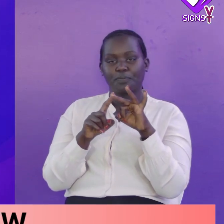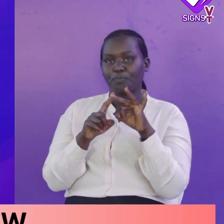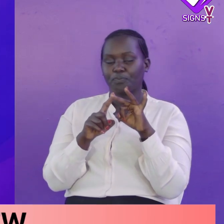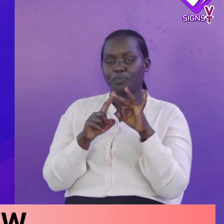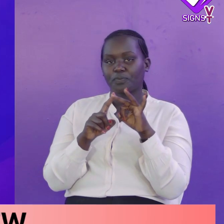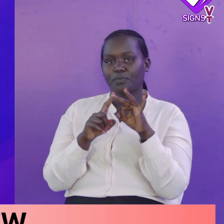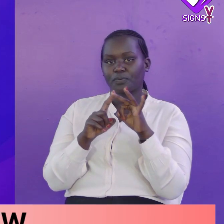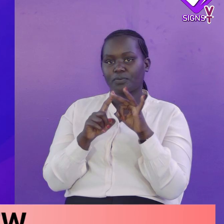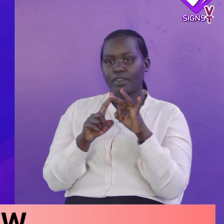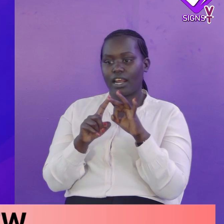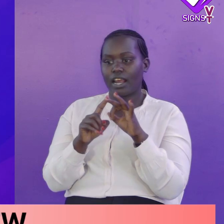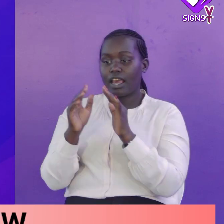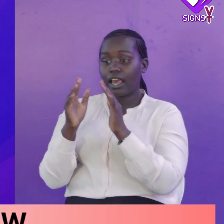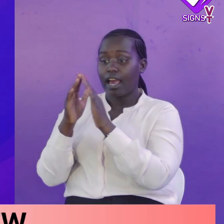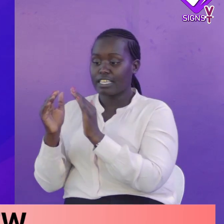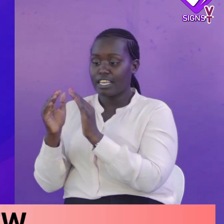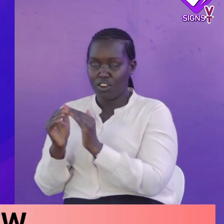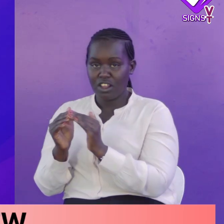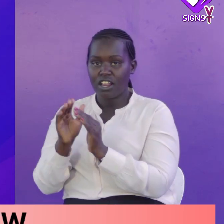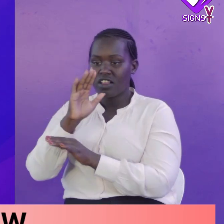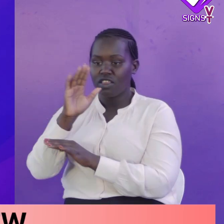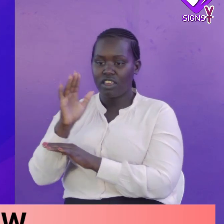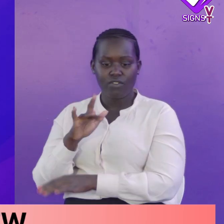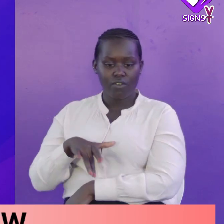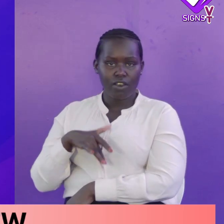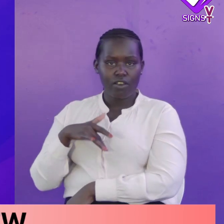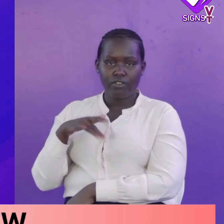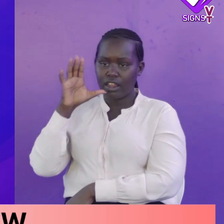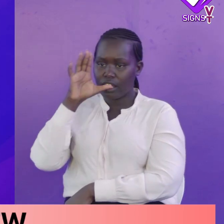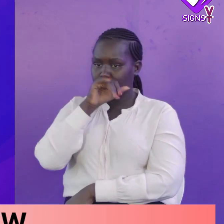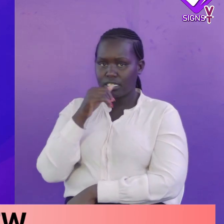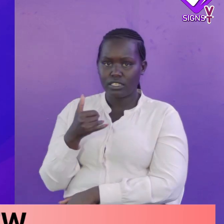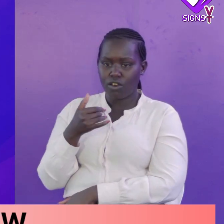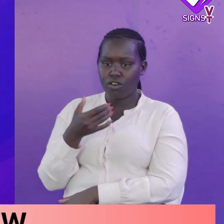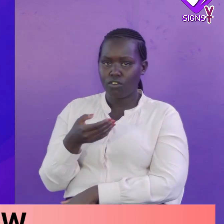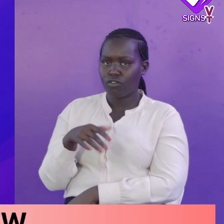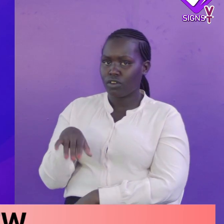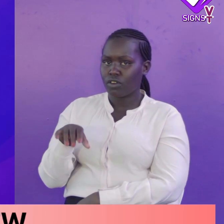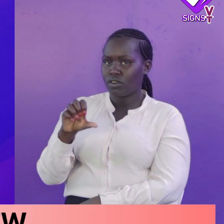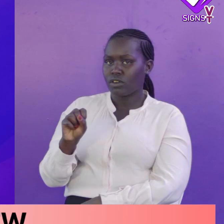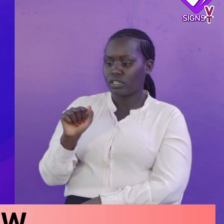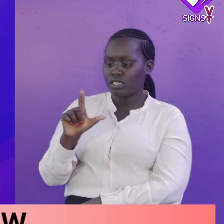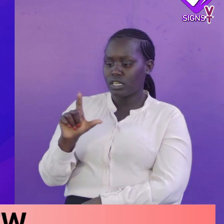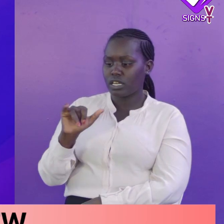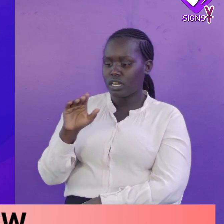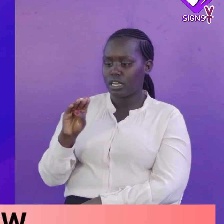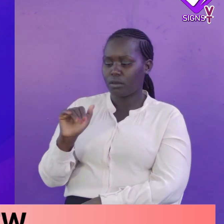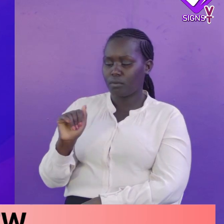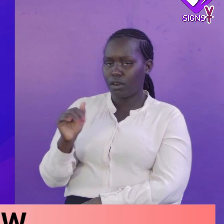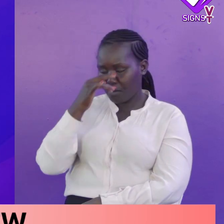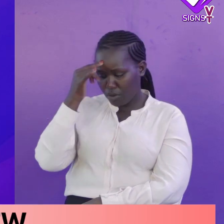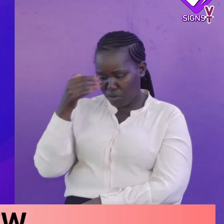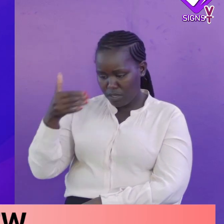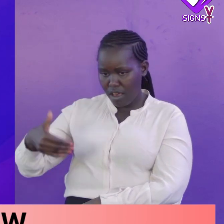is Arsenal, they have never felt the absence of Saliba. Because a small boy,